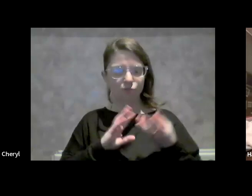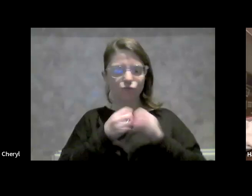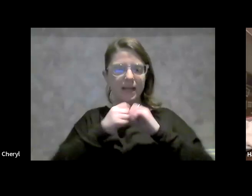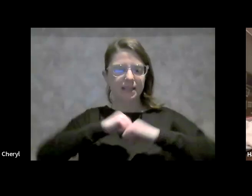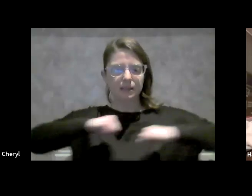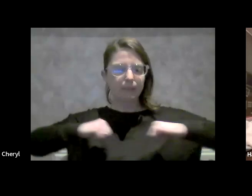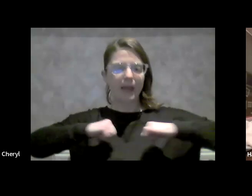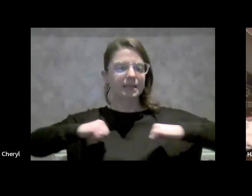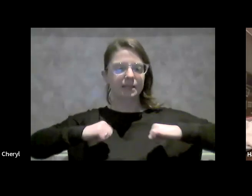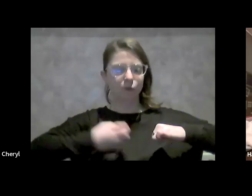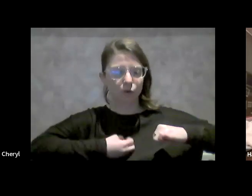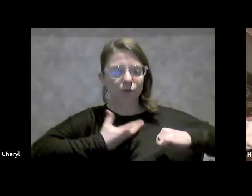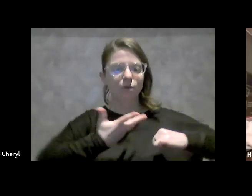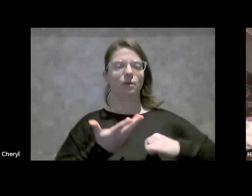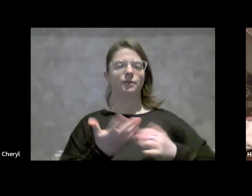and